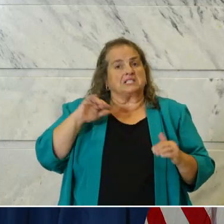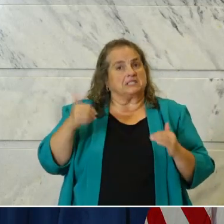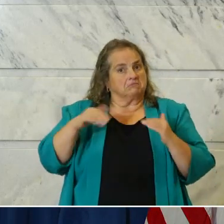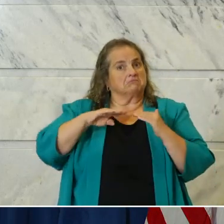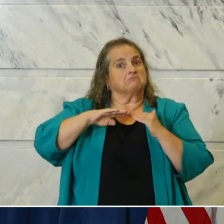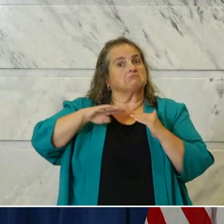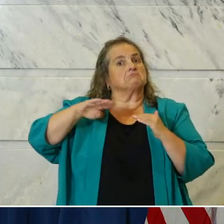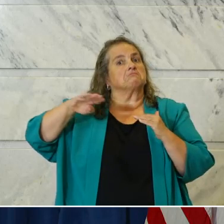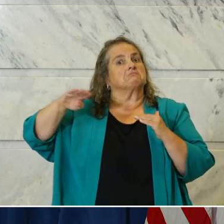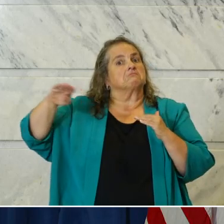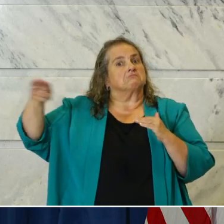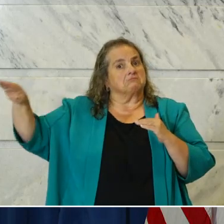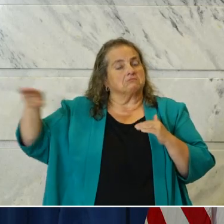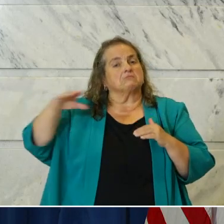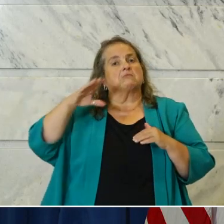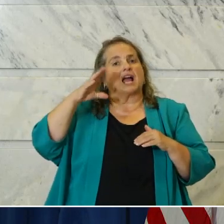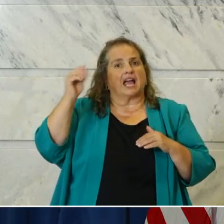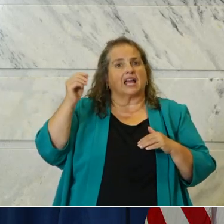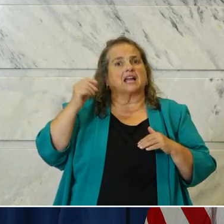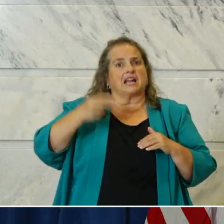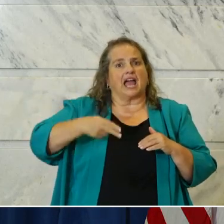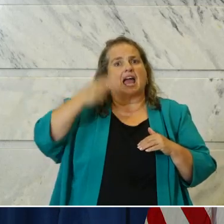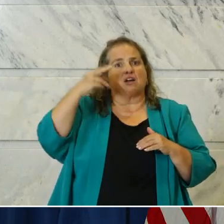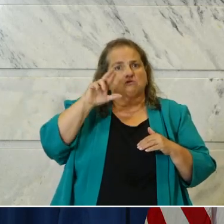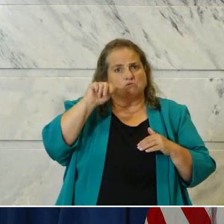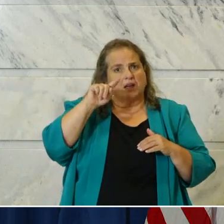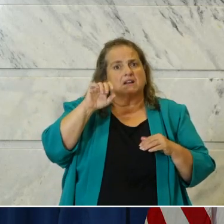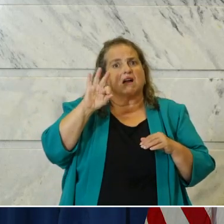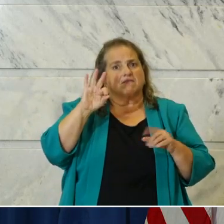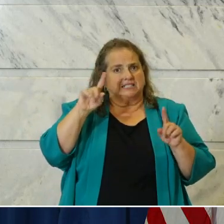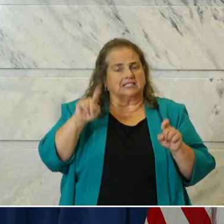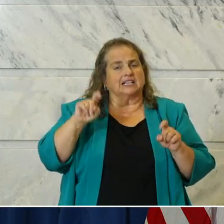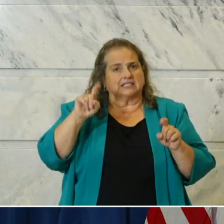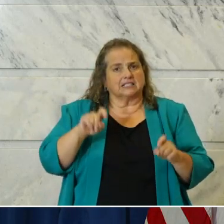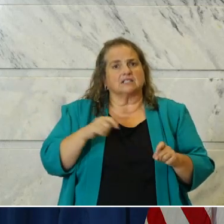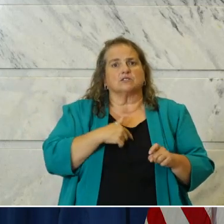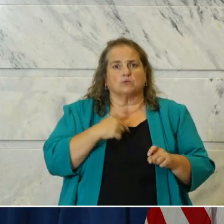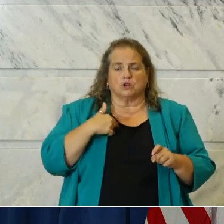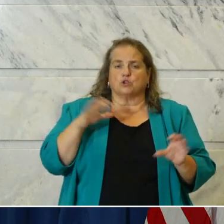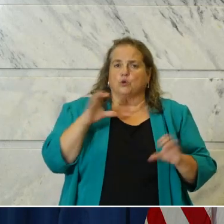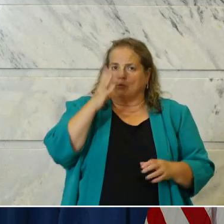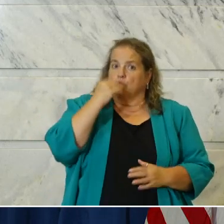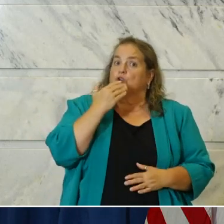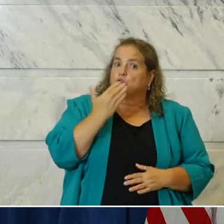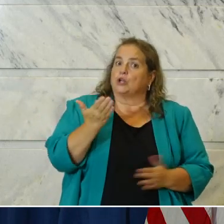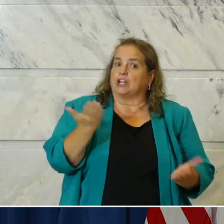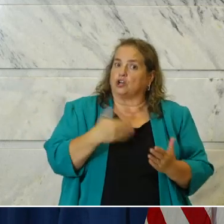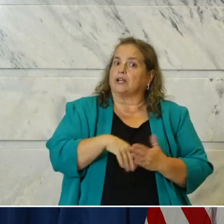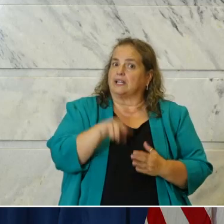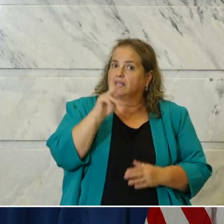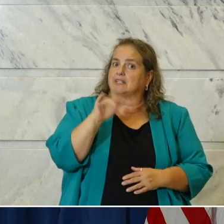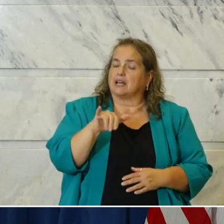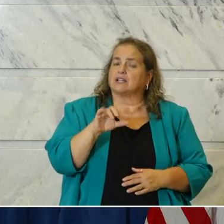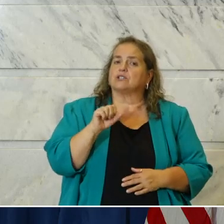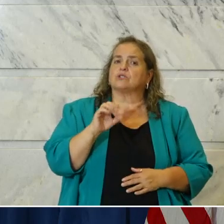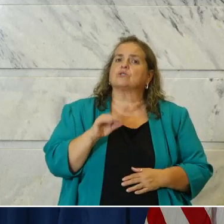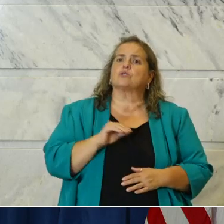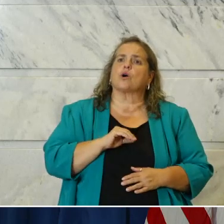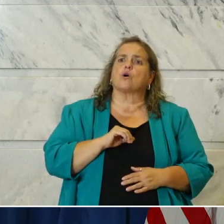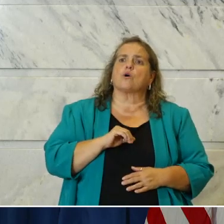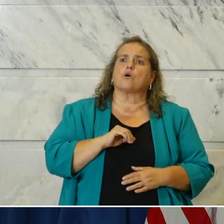time at a significant testing threshold. So with